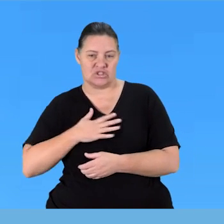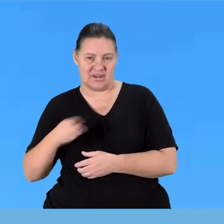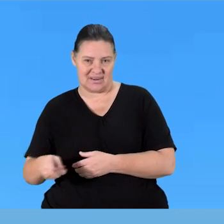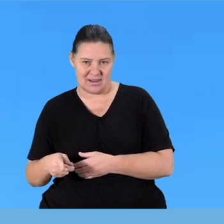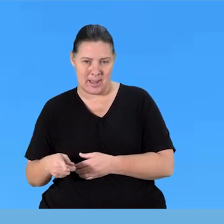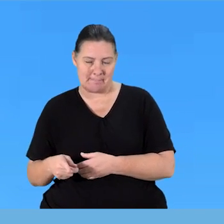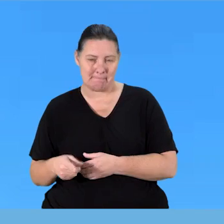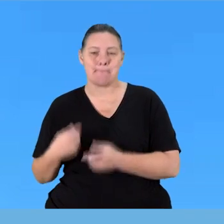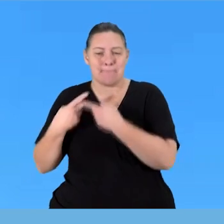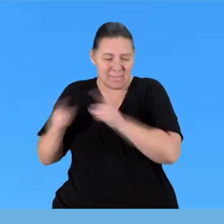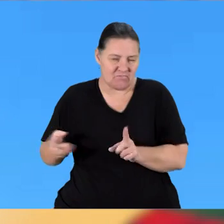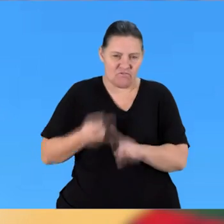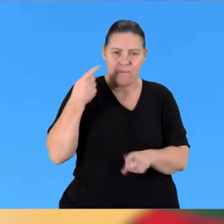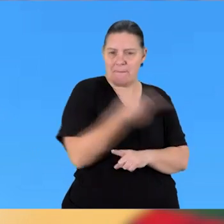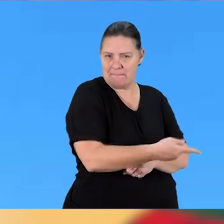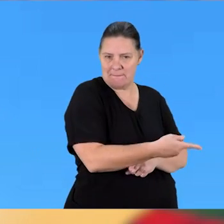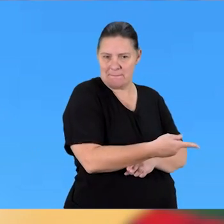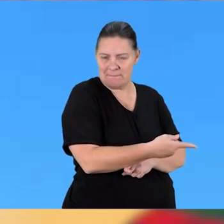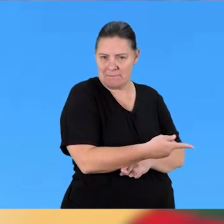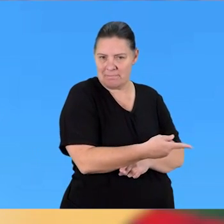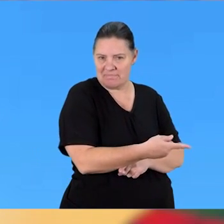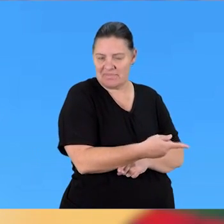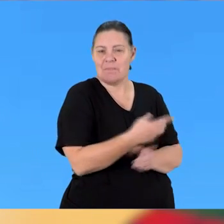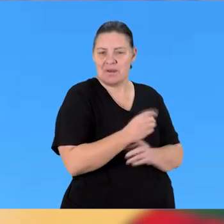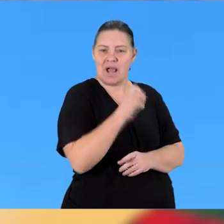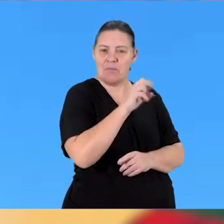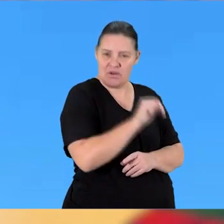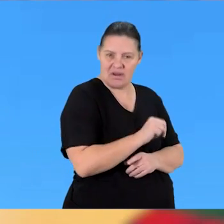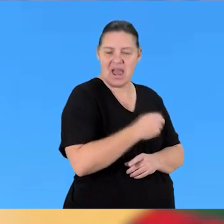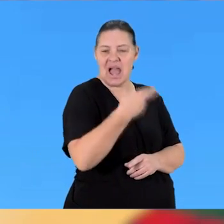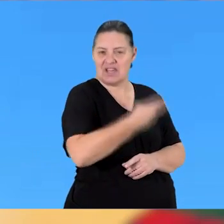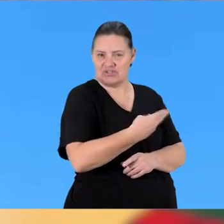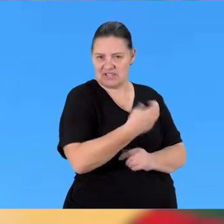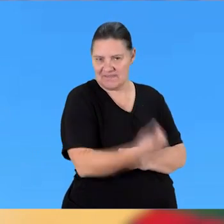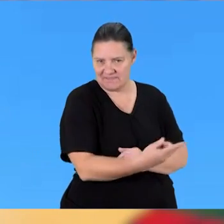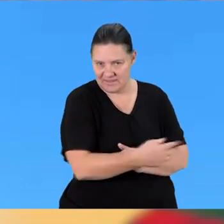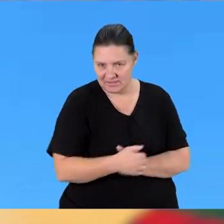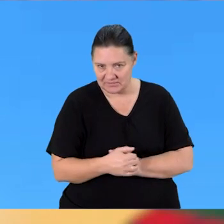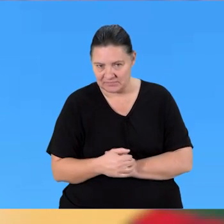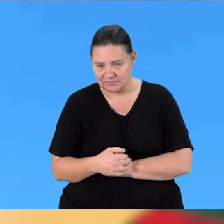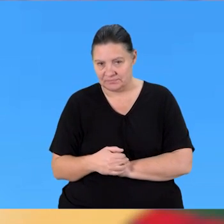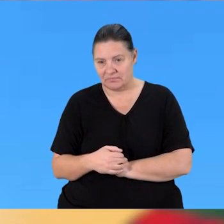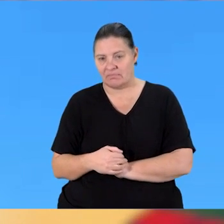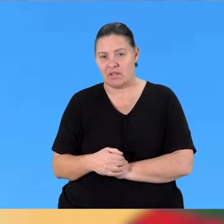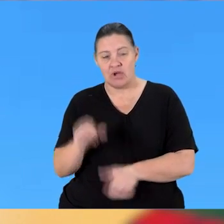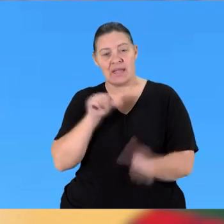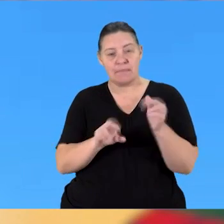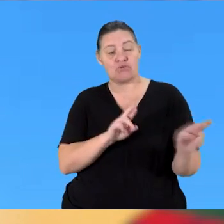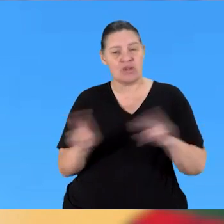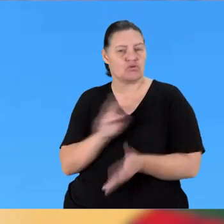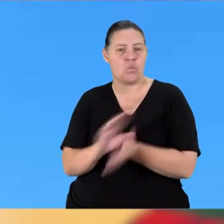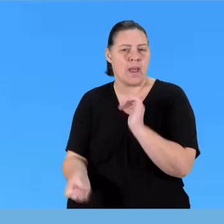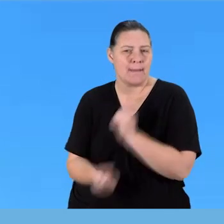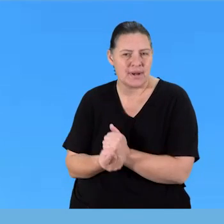and oxygen, which is totally different from what you started with, which was the carbon and the hydrogen. Now, in a